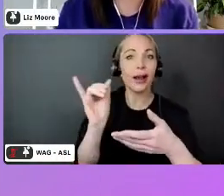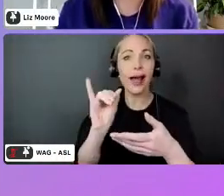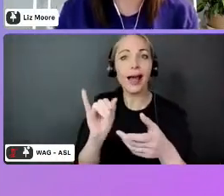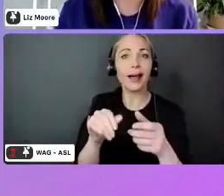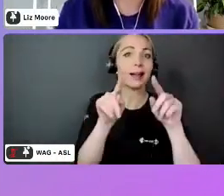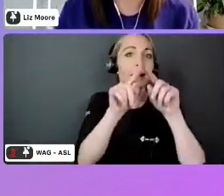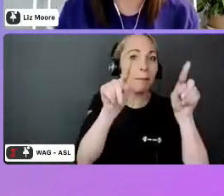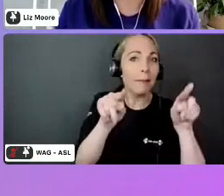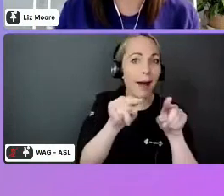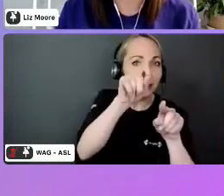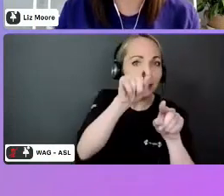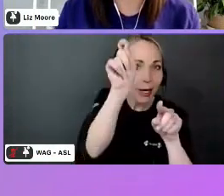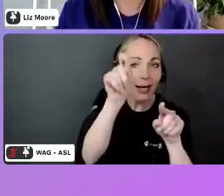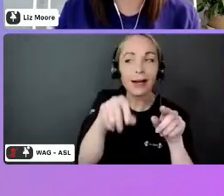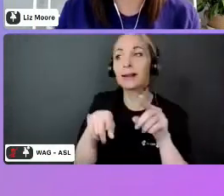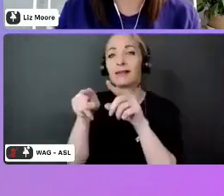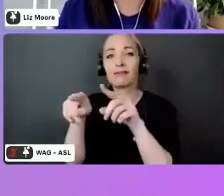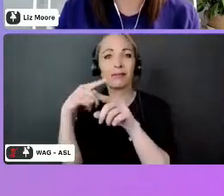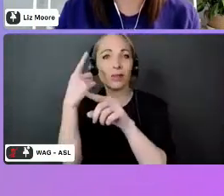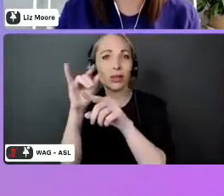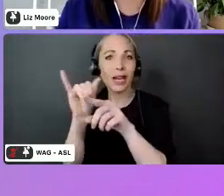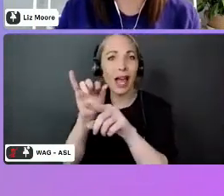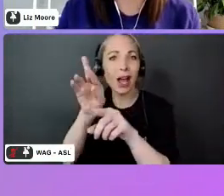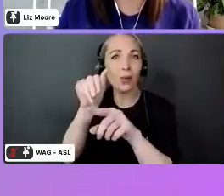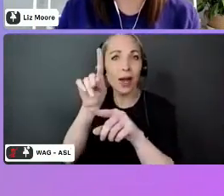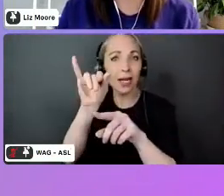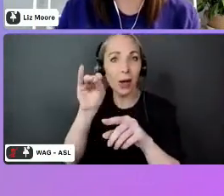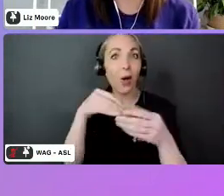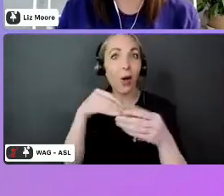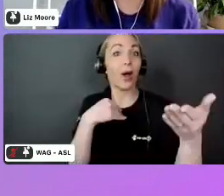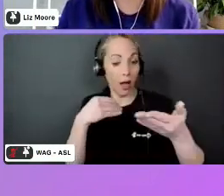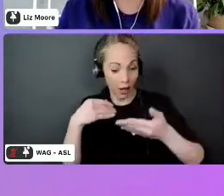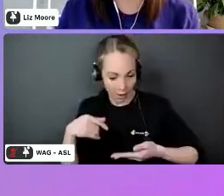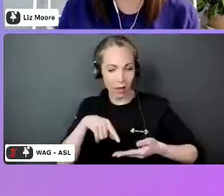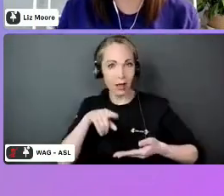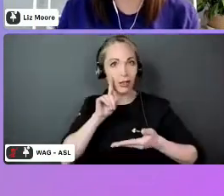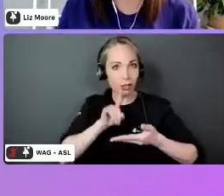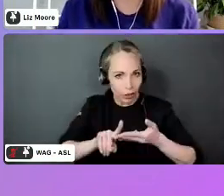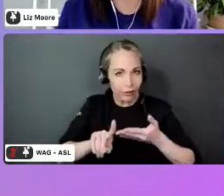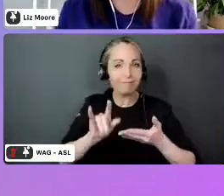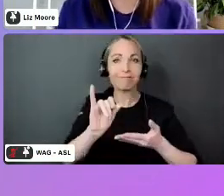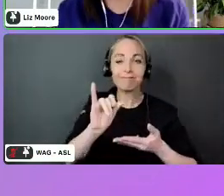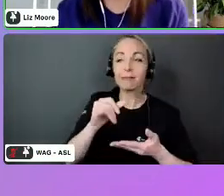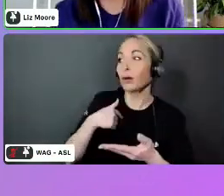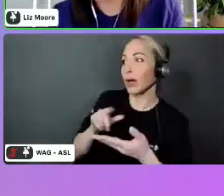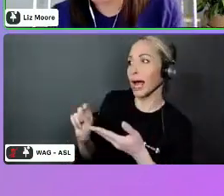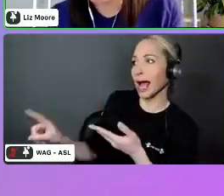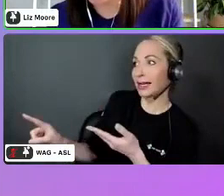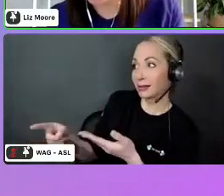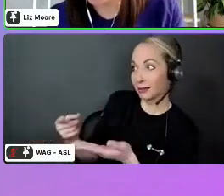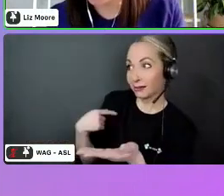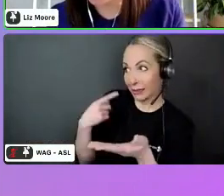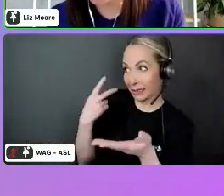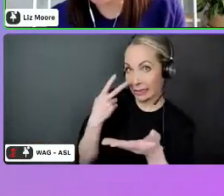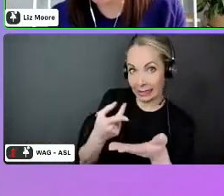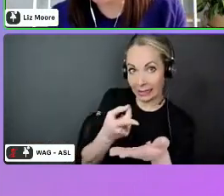cases, and then ask the user a question based on what we're seeing and what we're seeing in the markup. Okay.